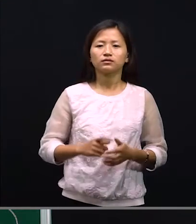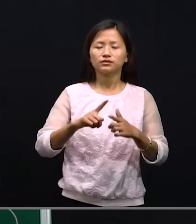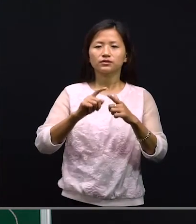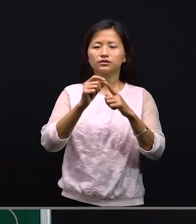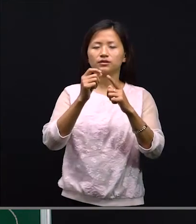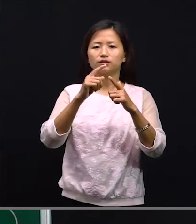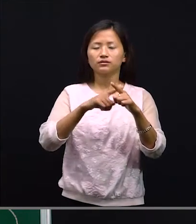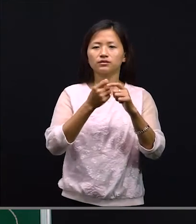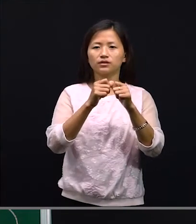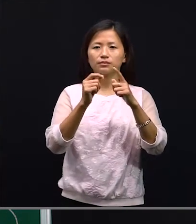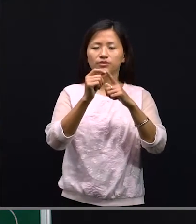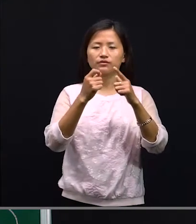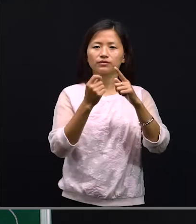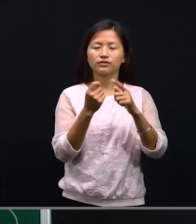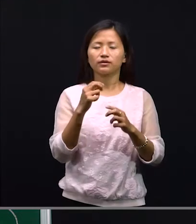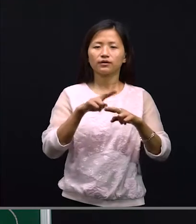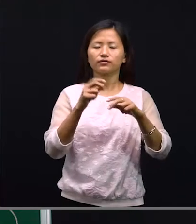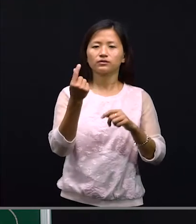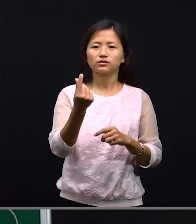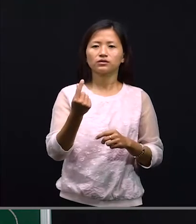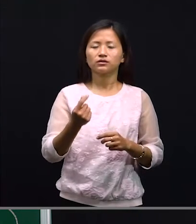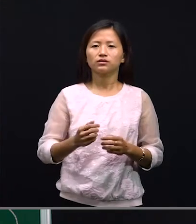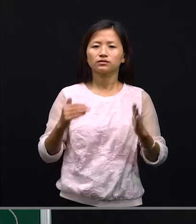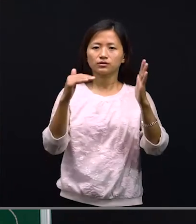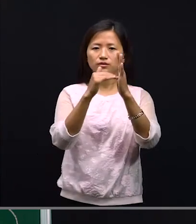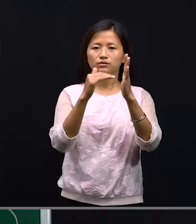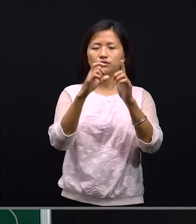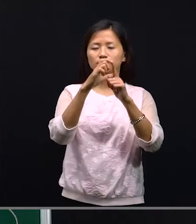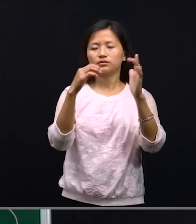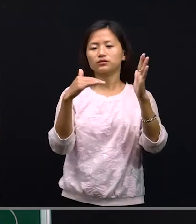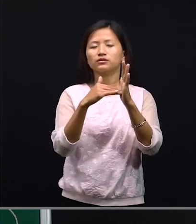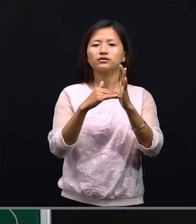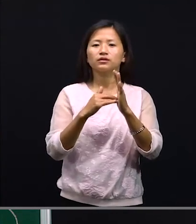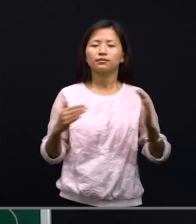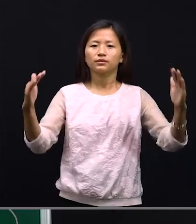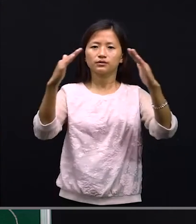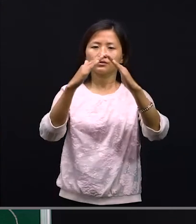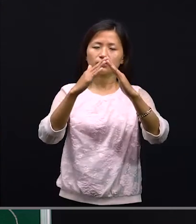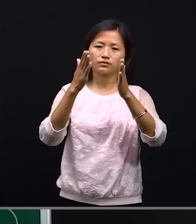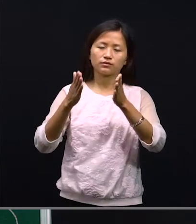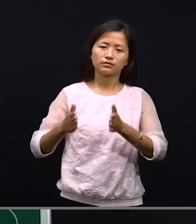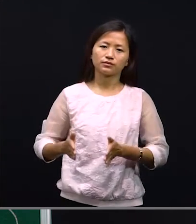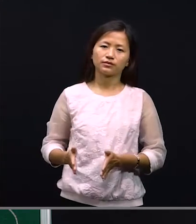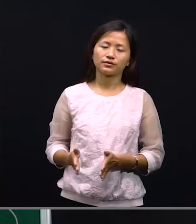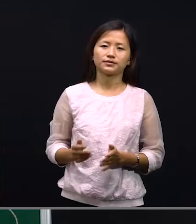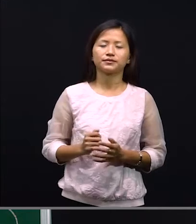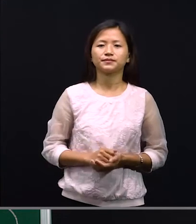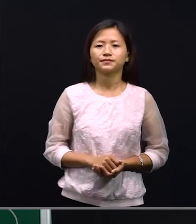Zafu Peak and the Zuku Valley lies towards the Barail mountain range. Then all